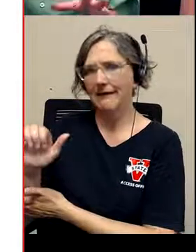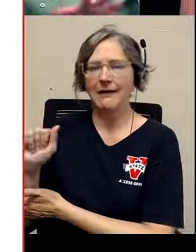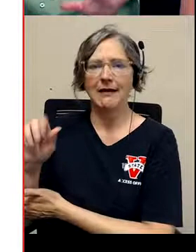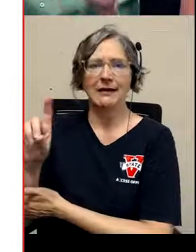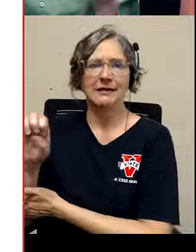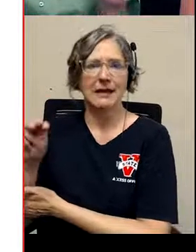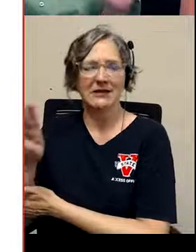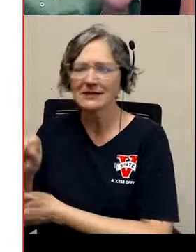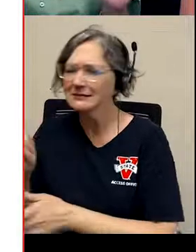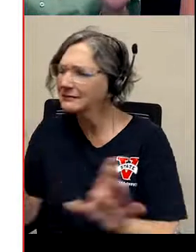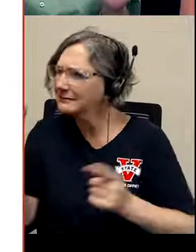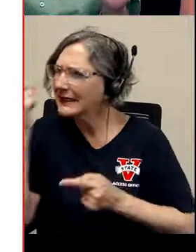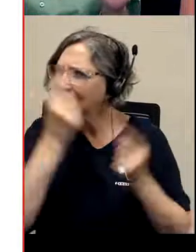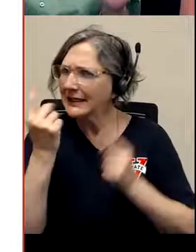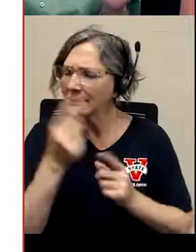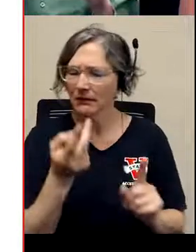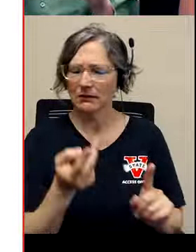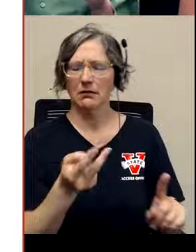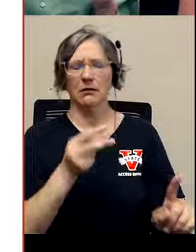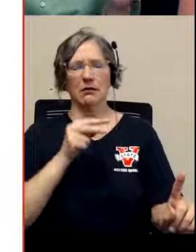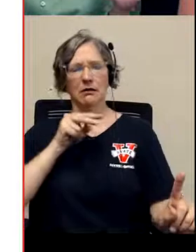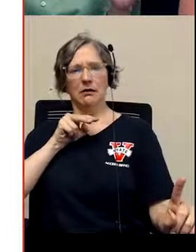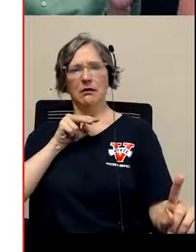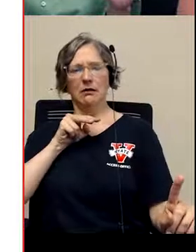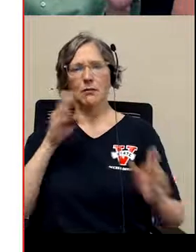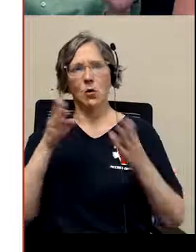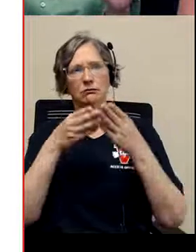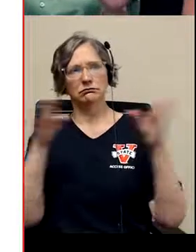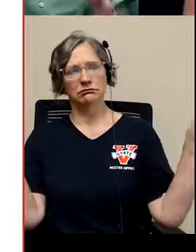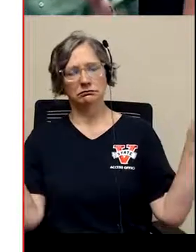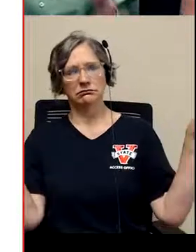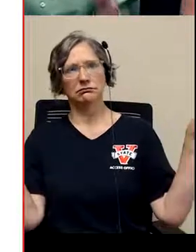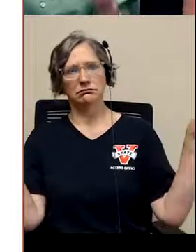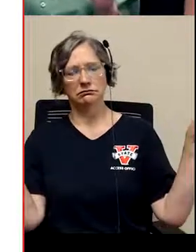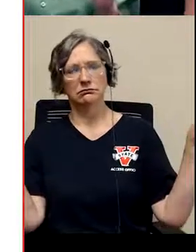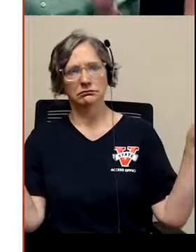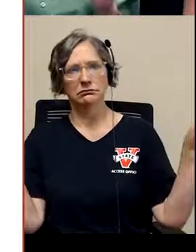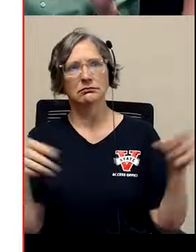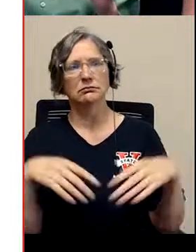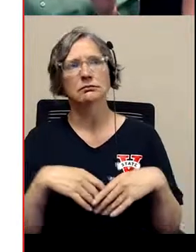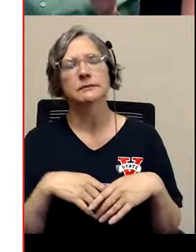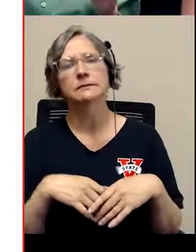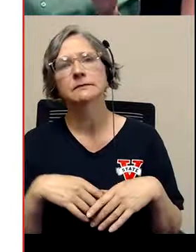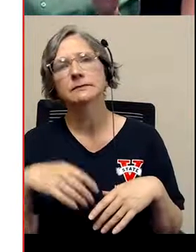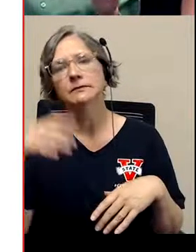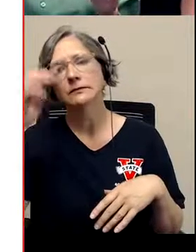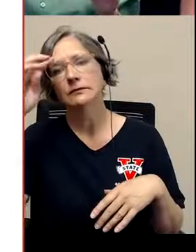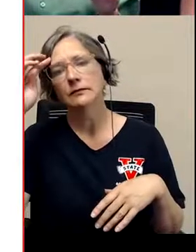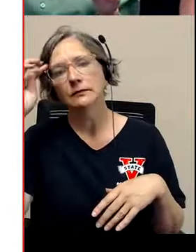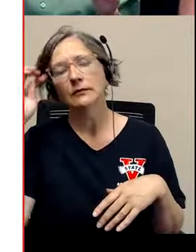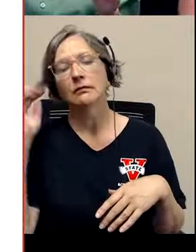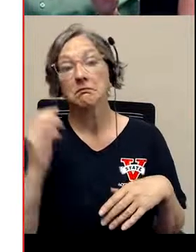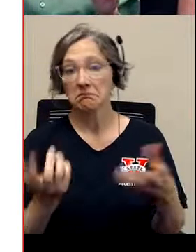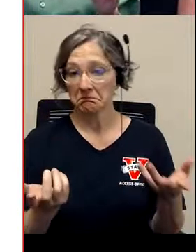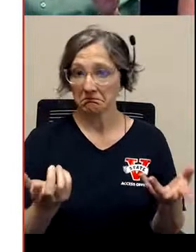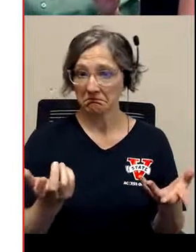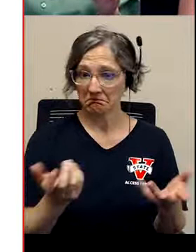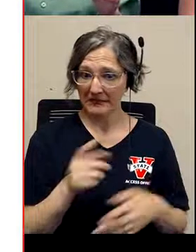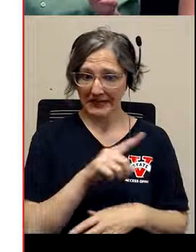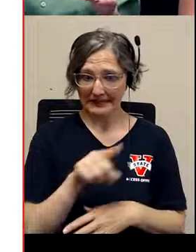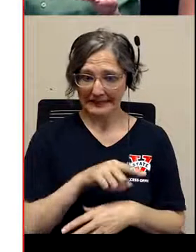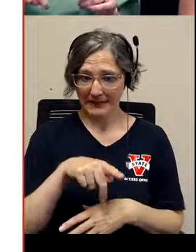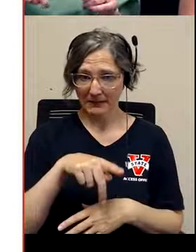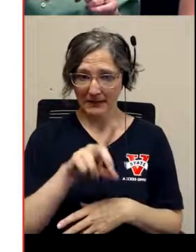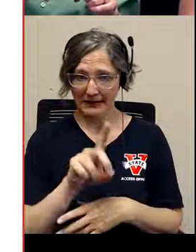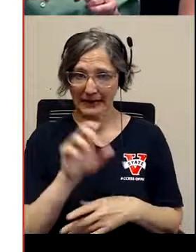theory, again, pulling the lens back and thinking about it in a broader perspective, in a broader view. So could we apply this